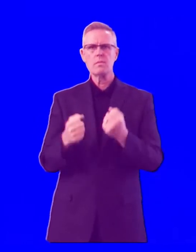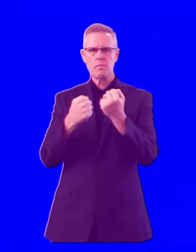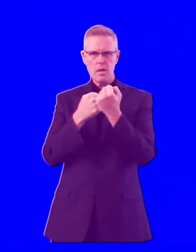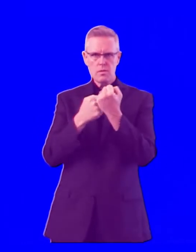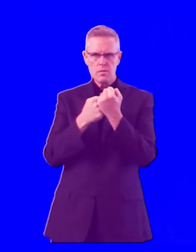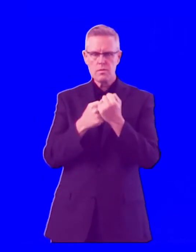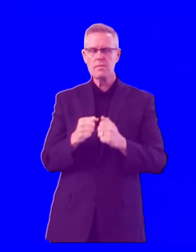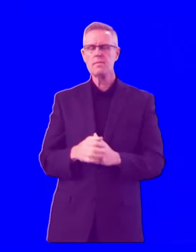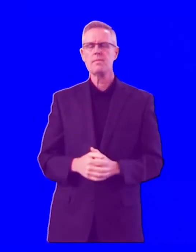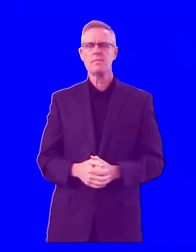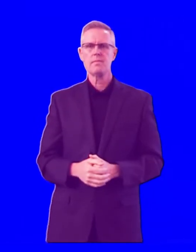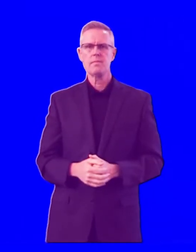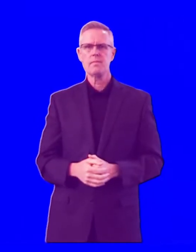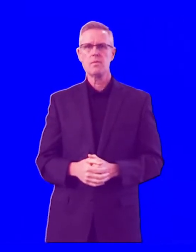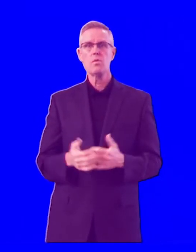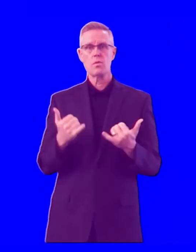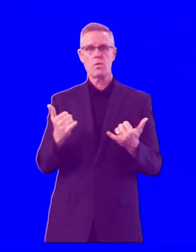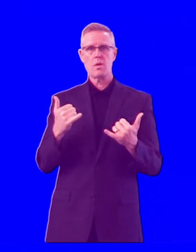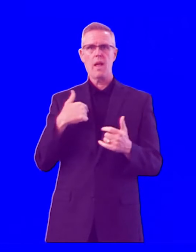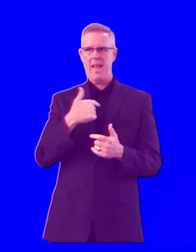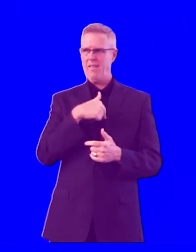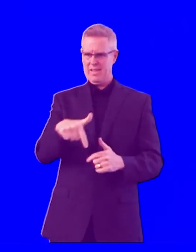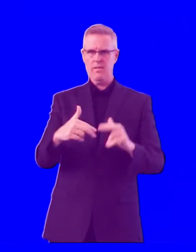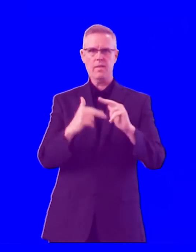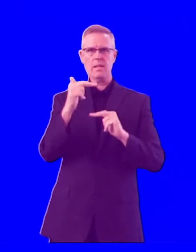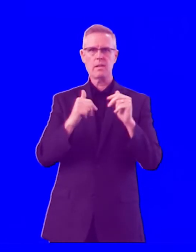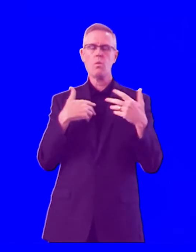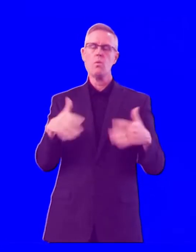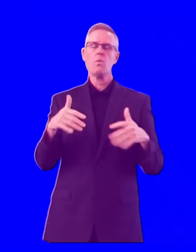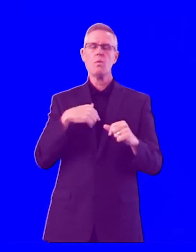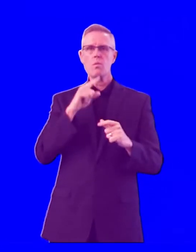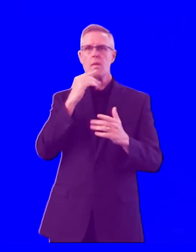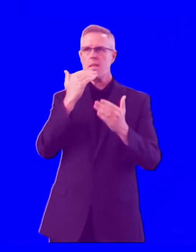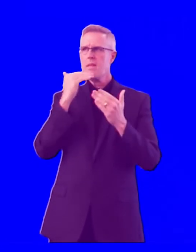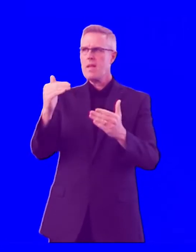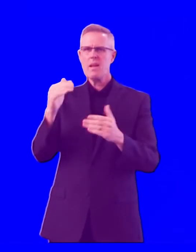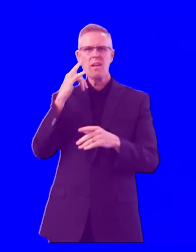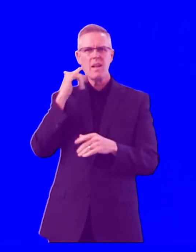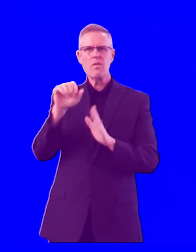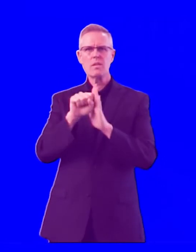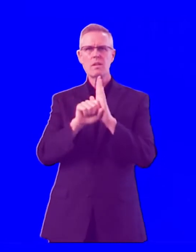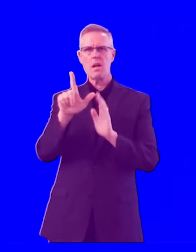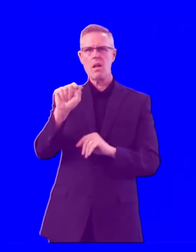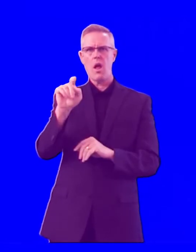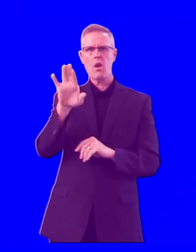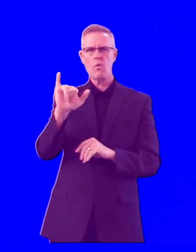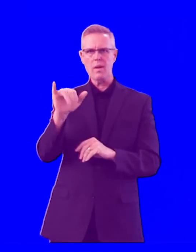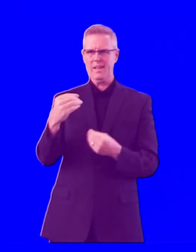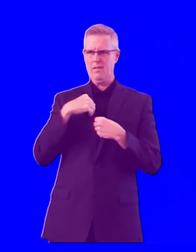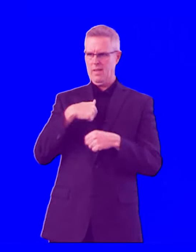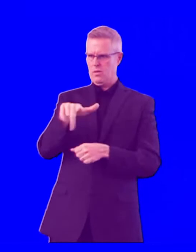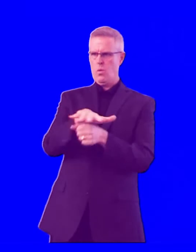had sponsors. Even today, we have this facility, and I really would like to thank the lottery today for even giving